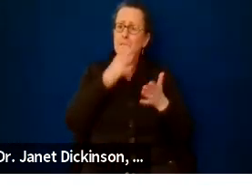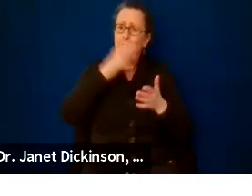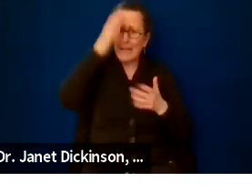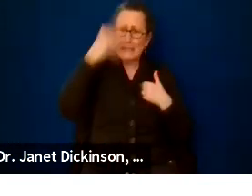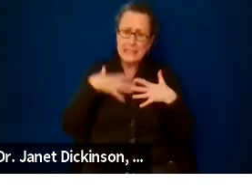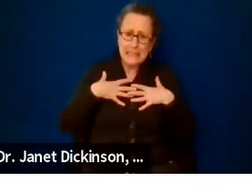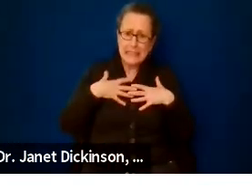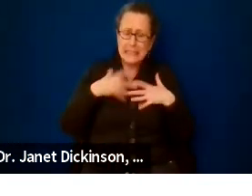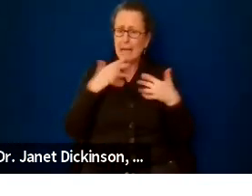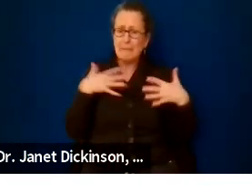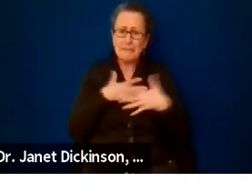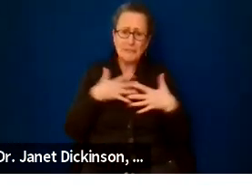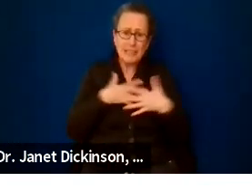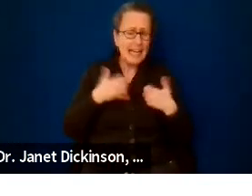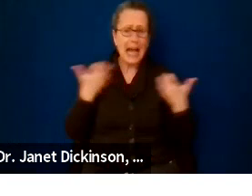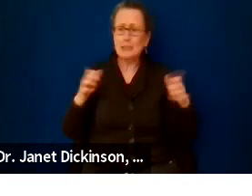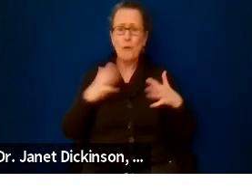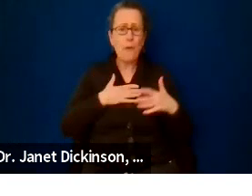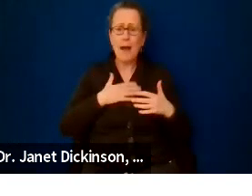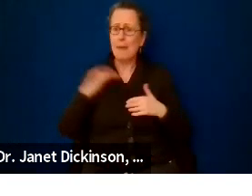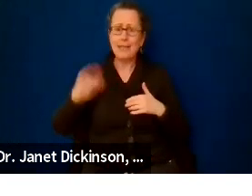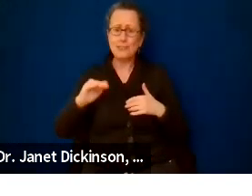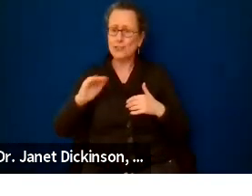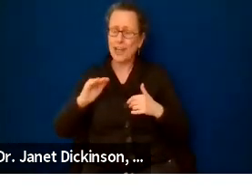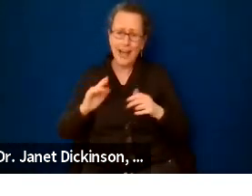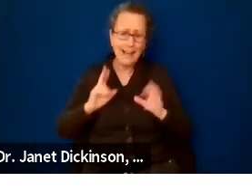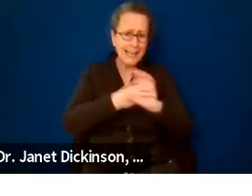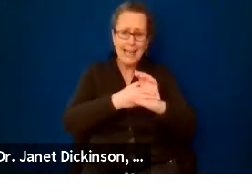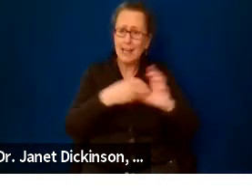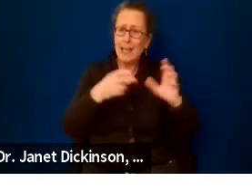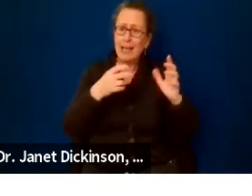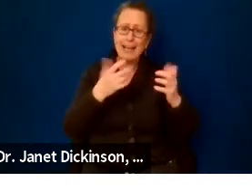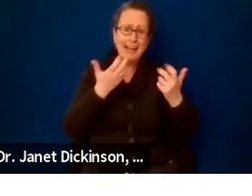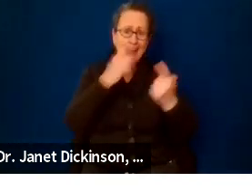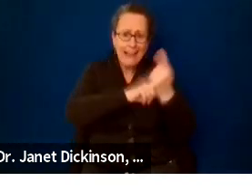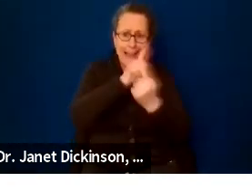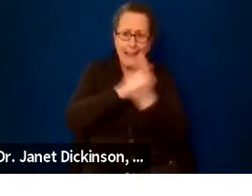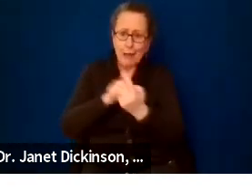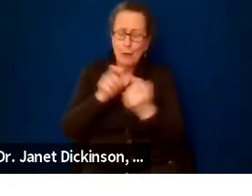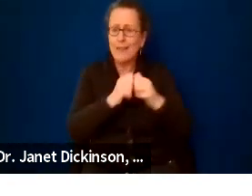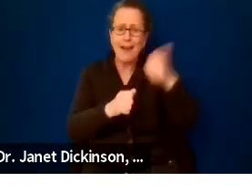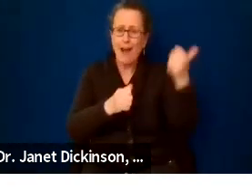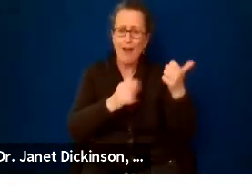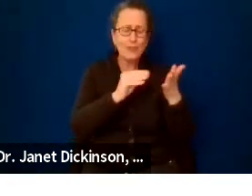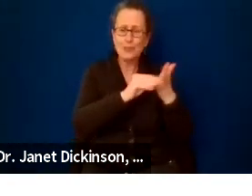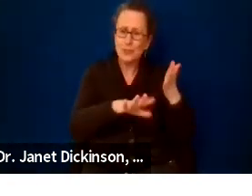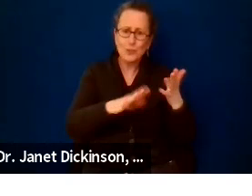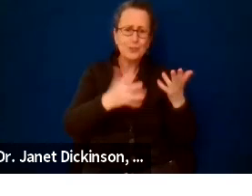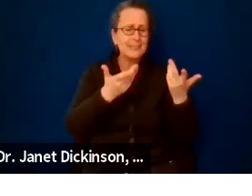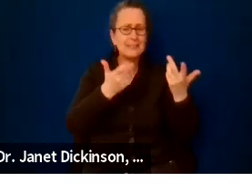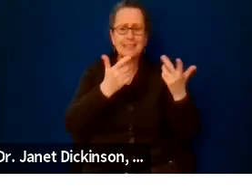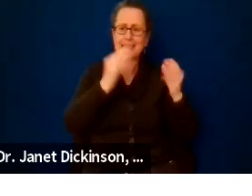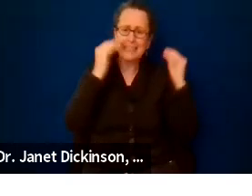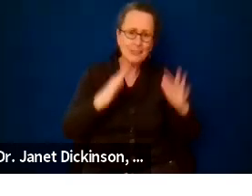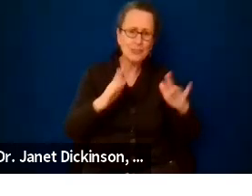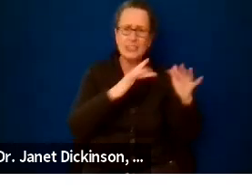to school. Certainly everybody has still had some stress or anxiety, parents and kids alike. But what is the district doing to